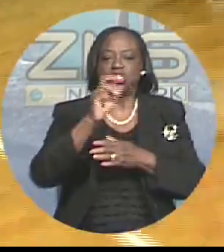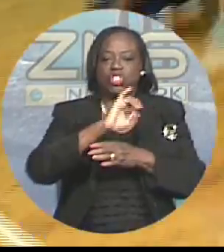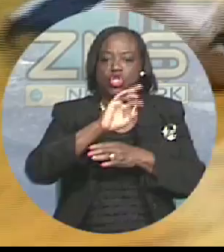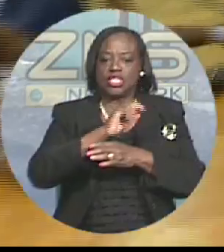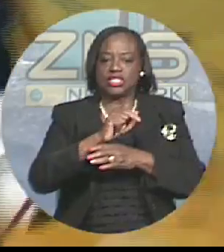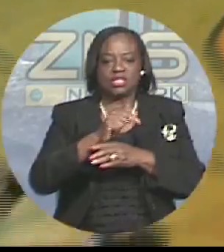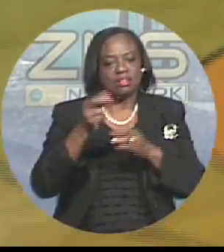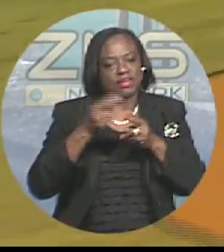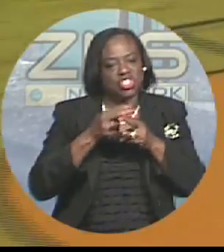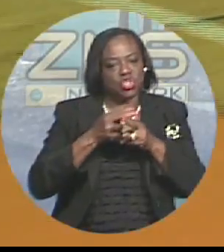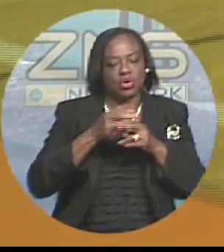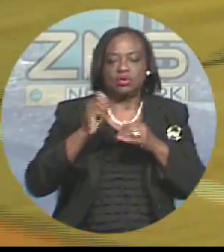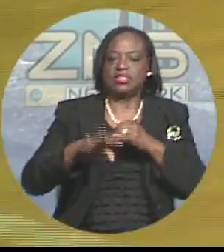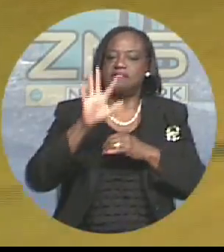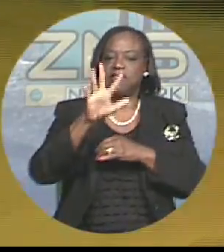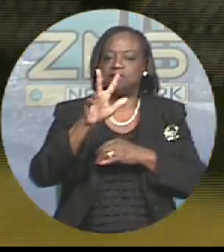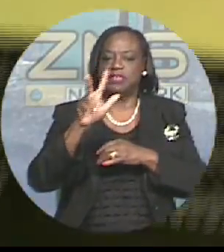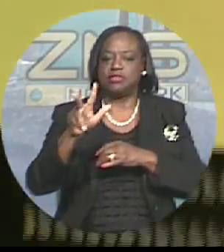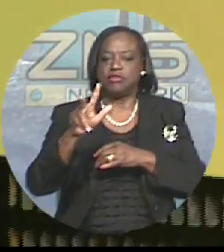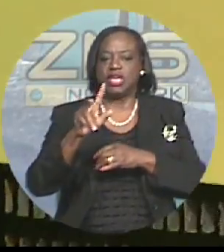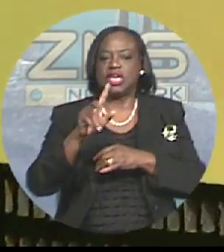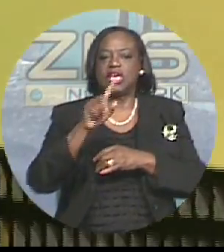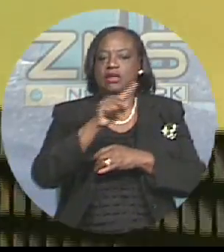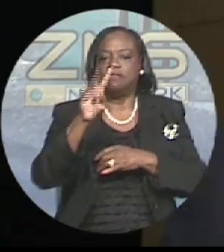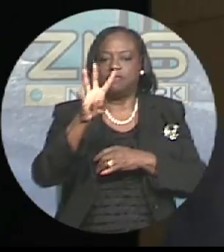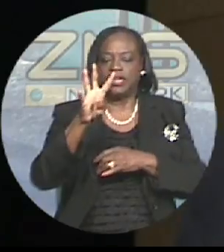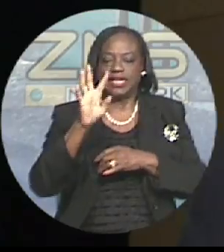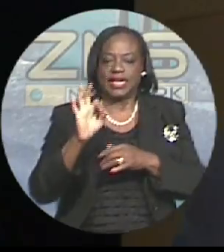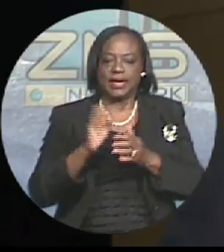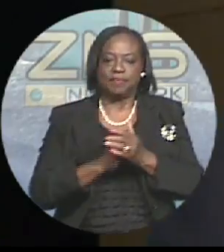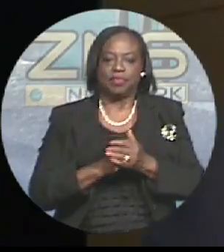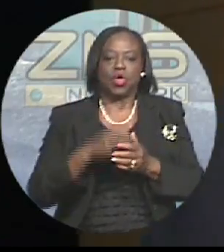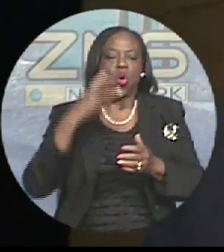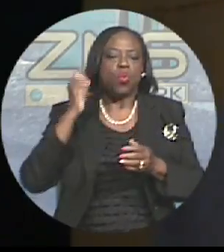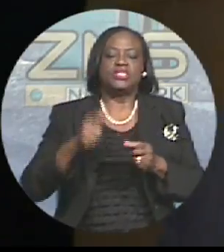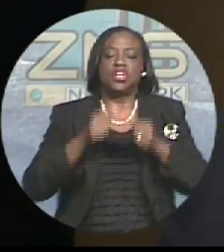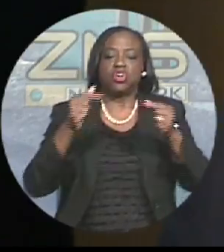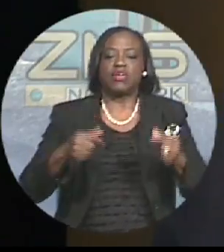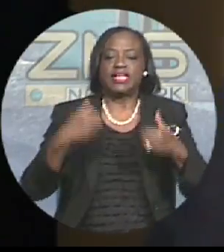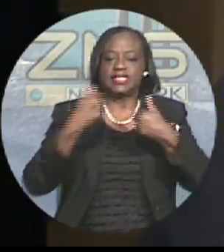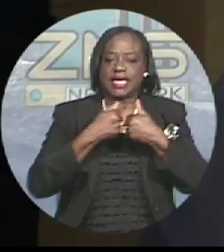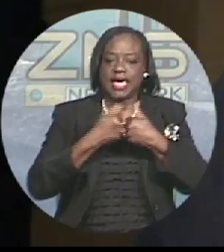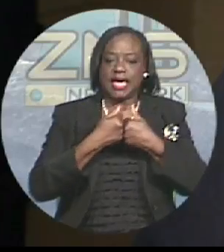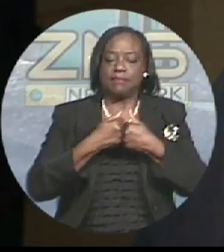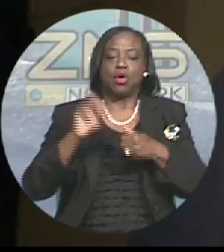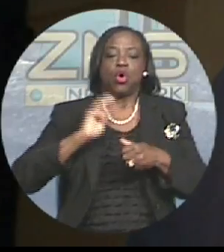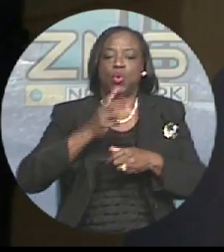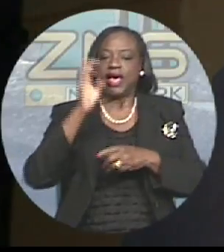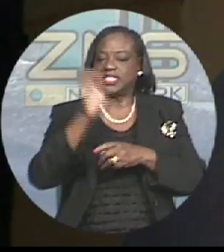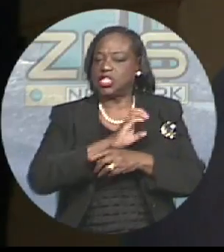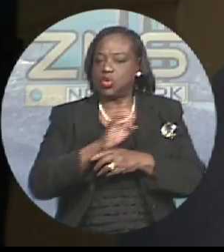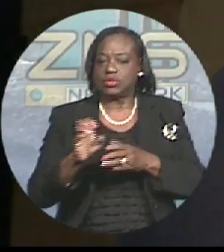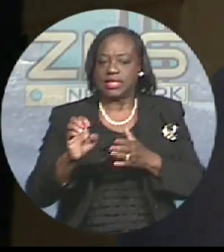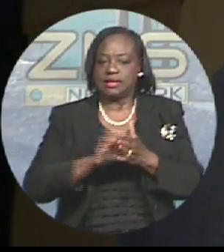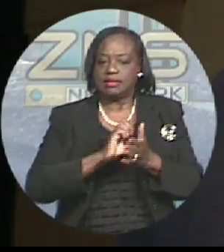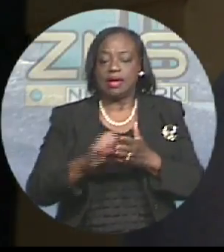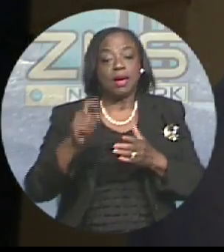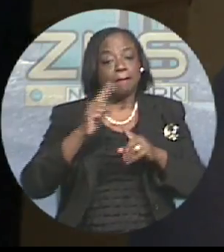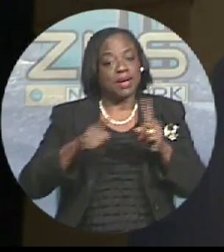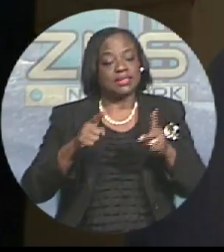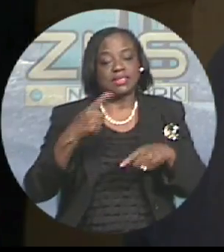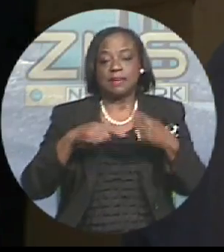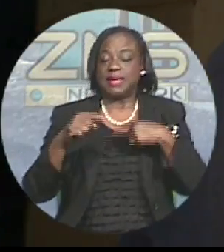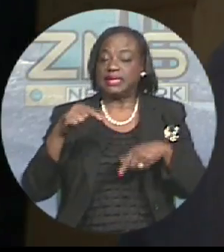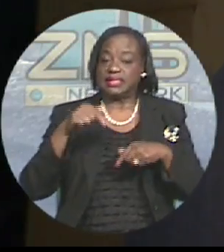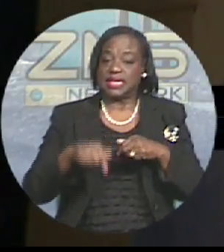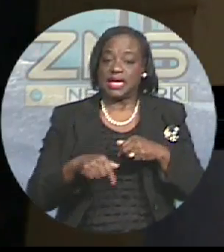a bit short, losing 53-49. It was a great game, we executed, but then coming down the stretch, we made some